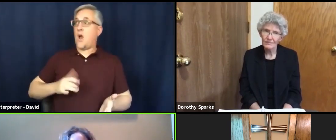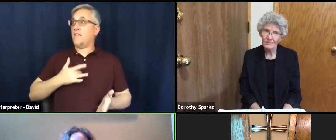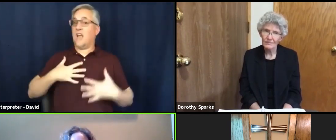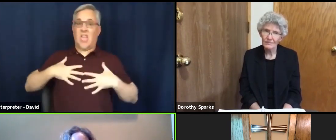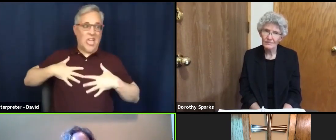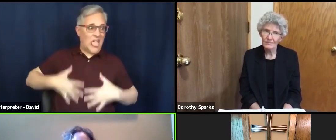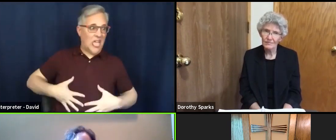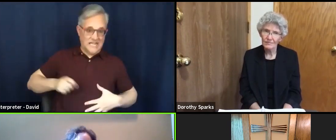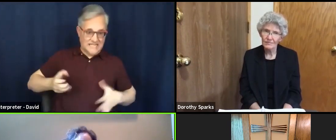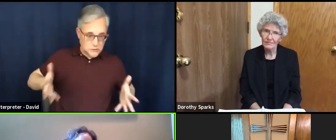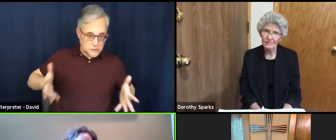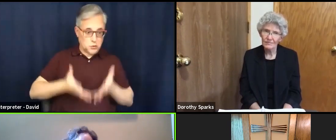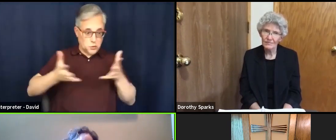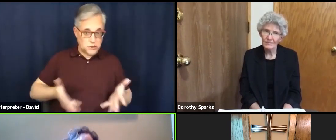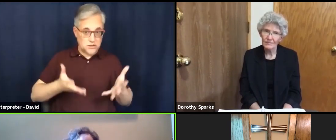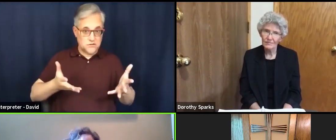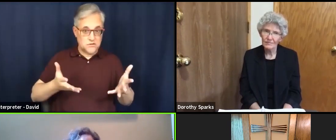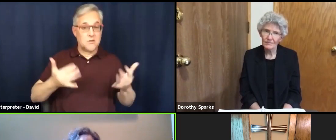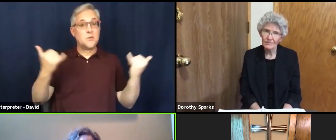We